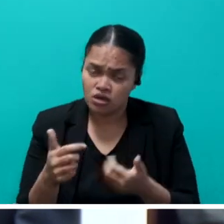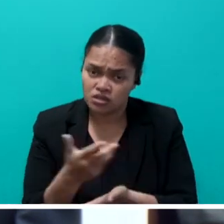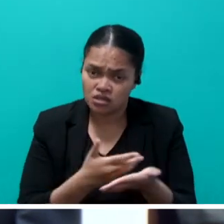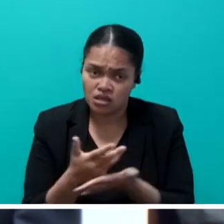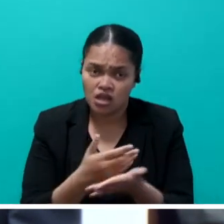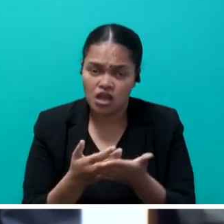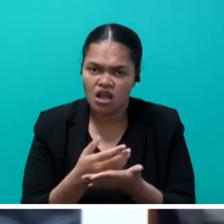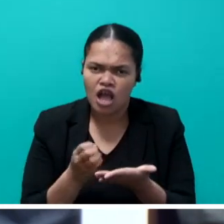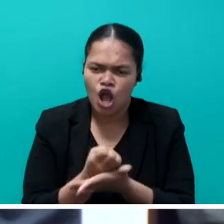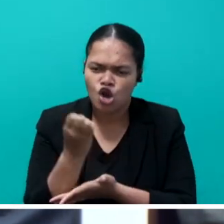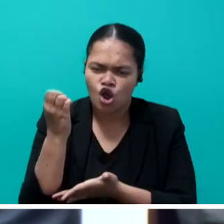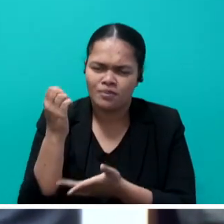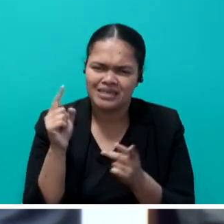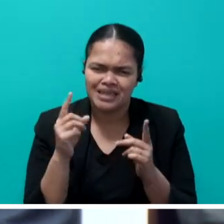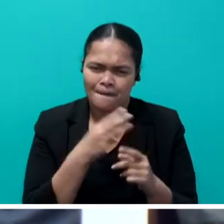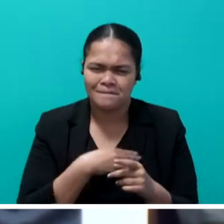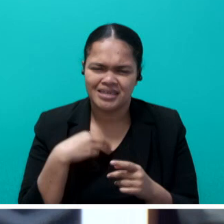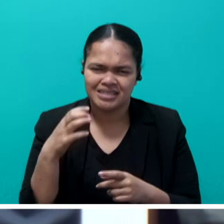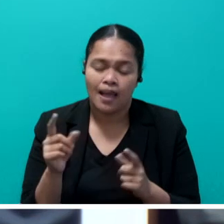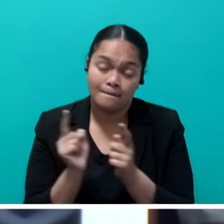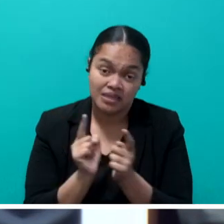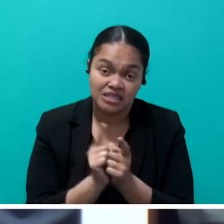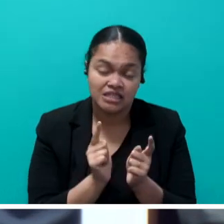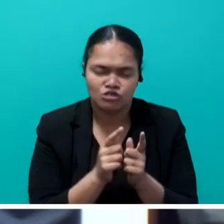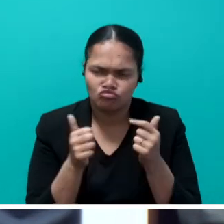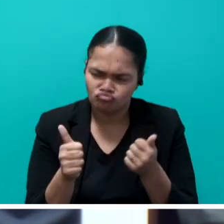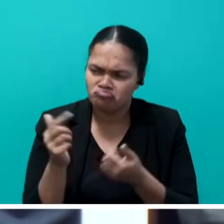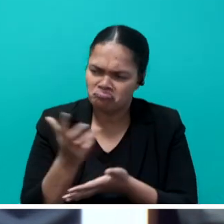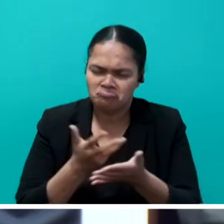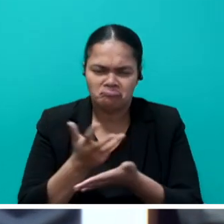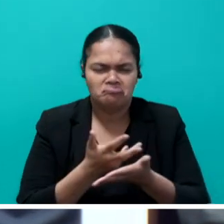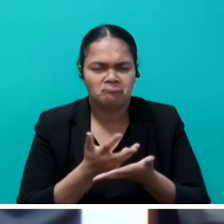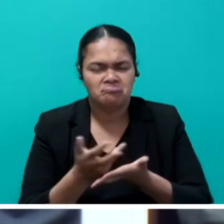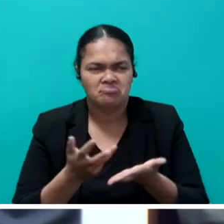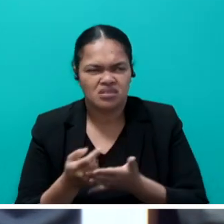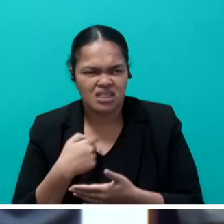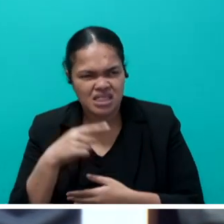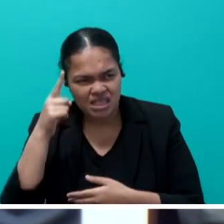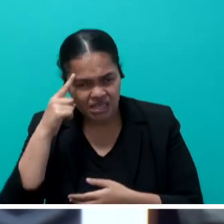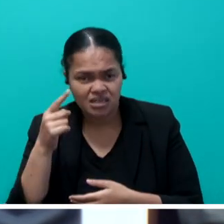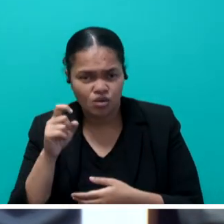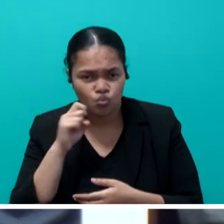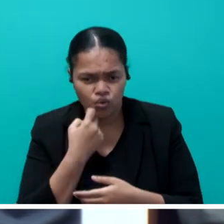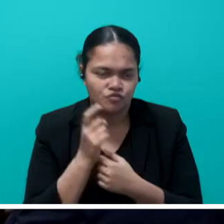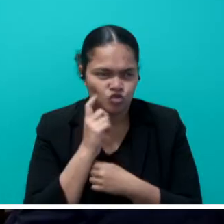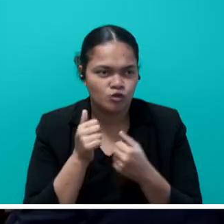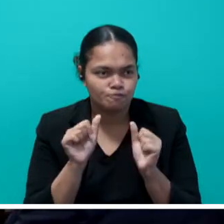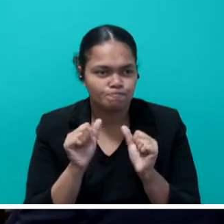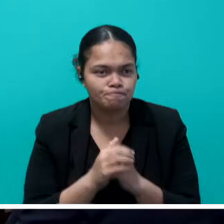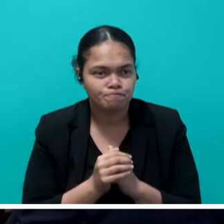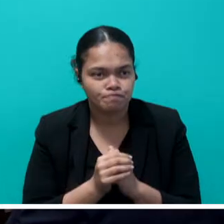Ministers meeting had, and I think that's something that we will pursue further. Thank you, sir.